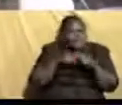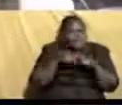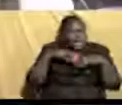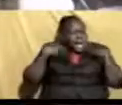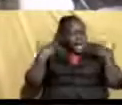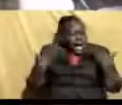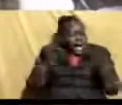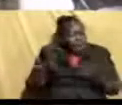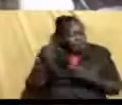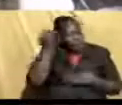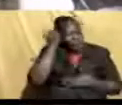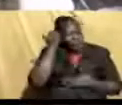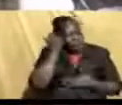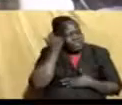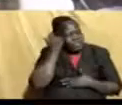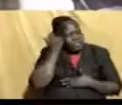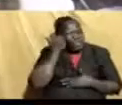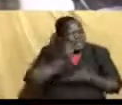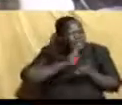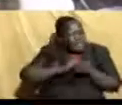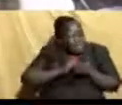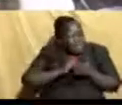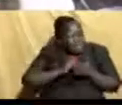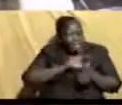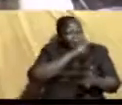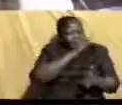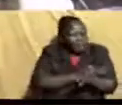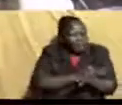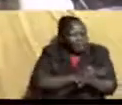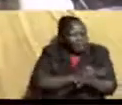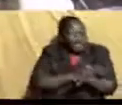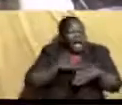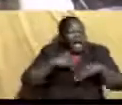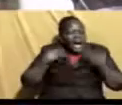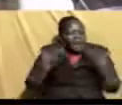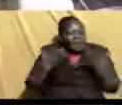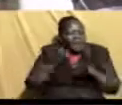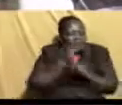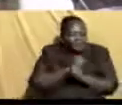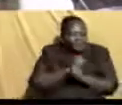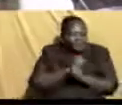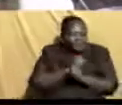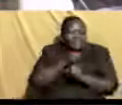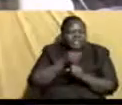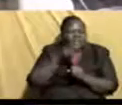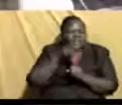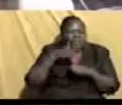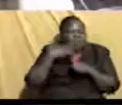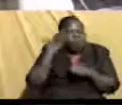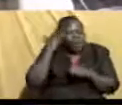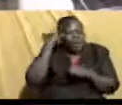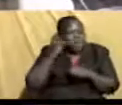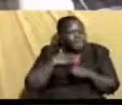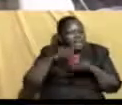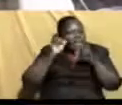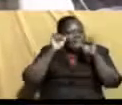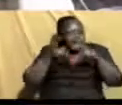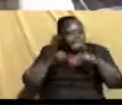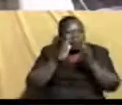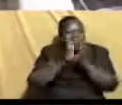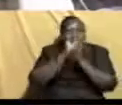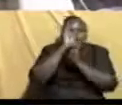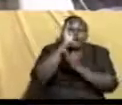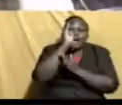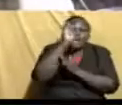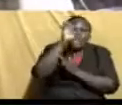the court purports to rewrite the statute, what it is essentially doing, and that's why I disagree with IBC for claiming that it